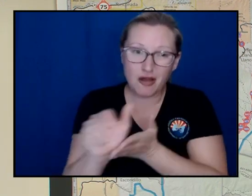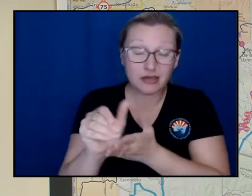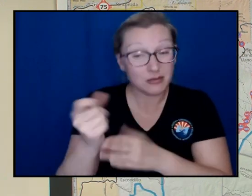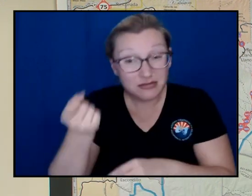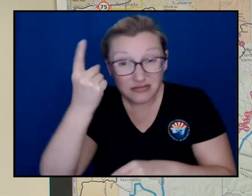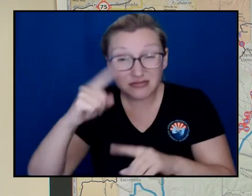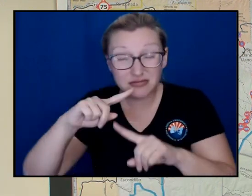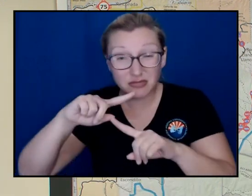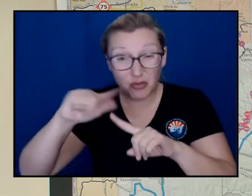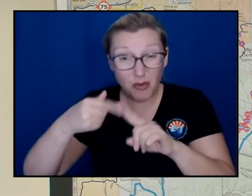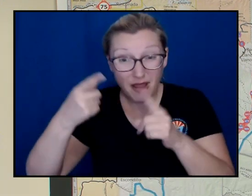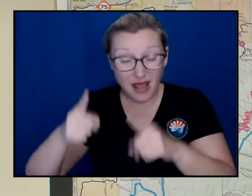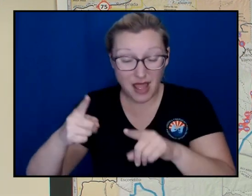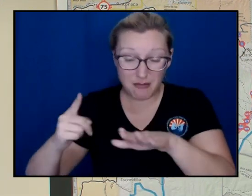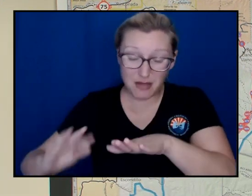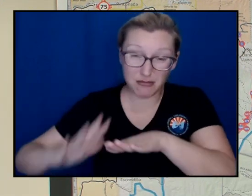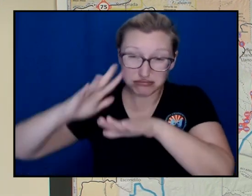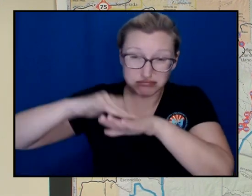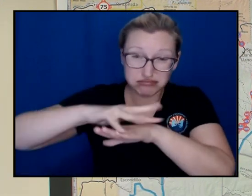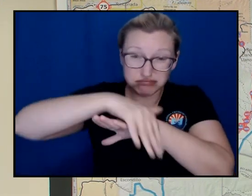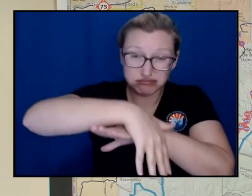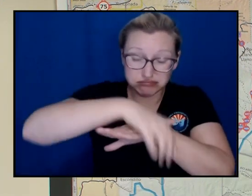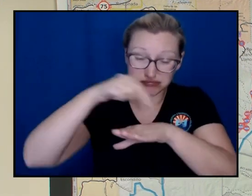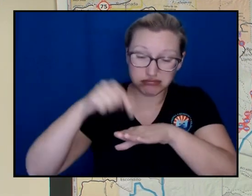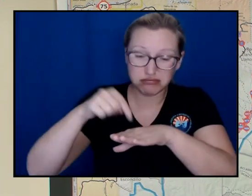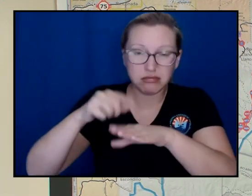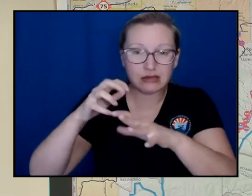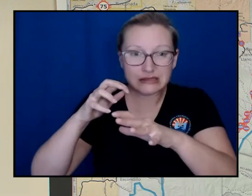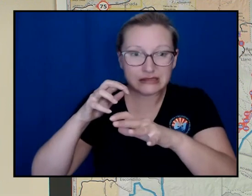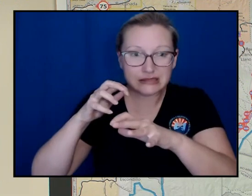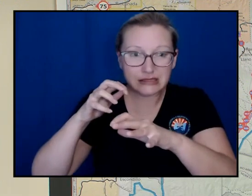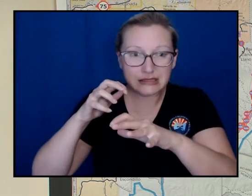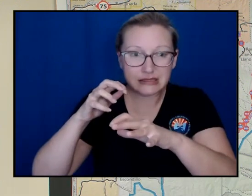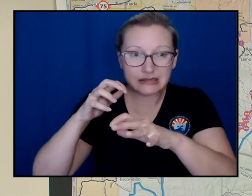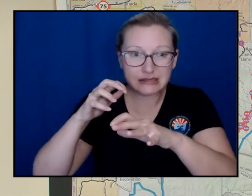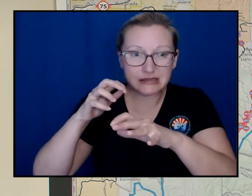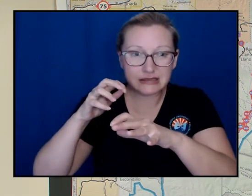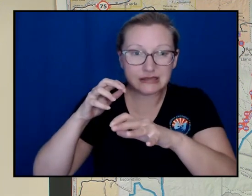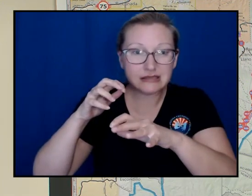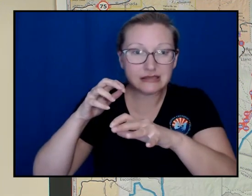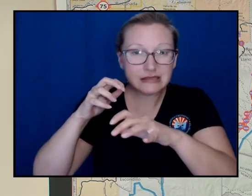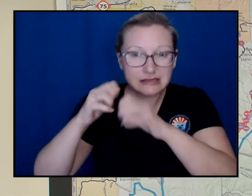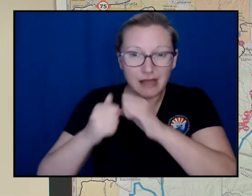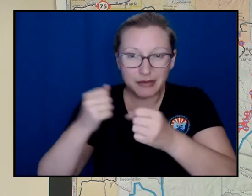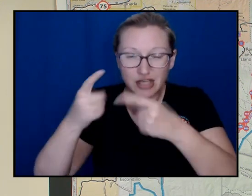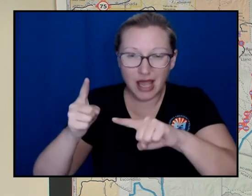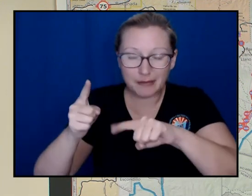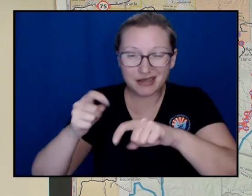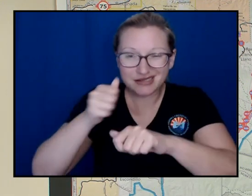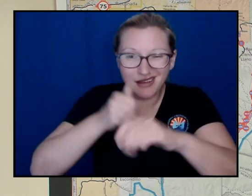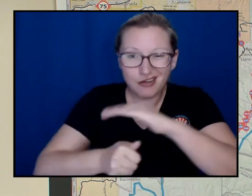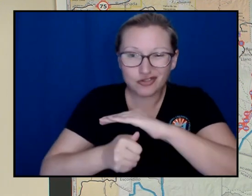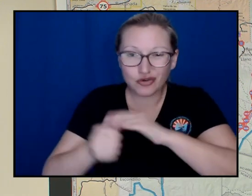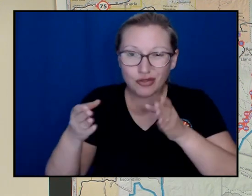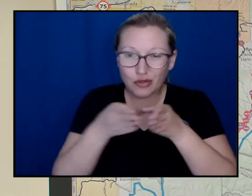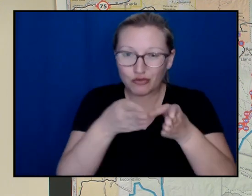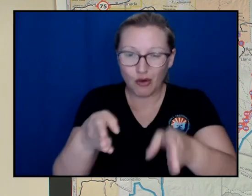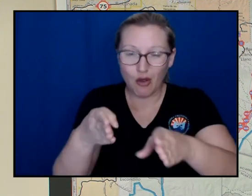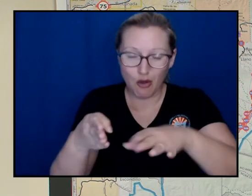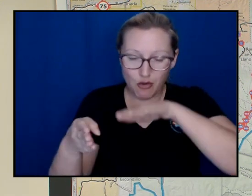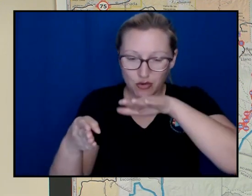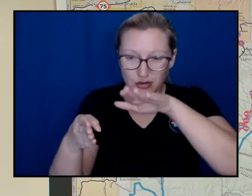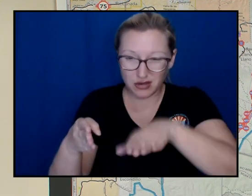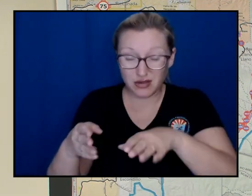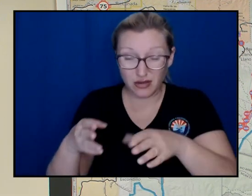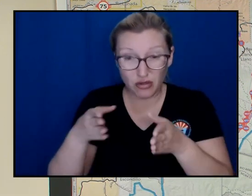out, there is underlying damage to the bed of that road that is caused by the water. So it's